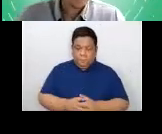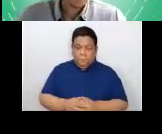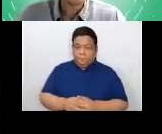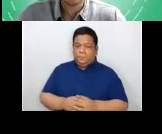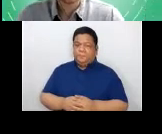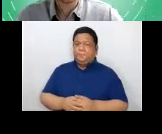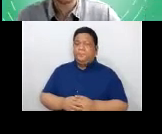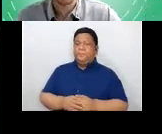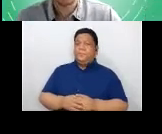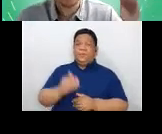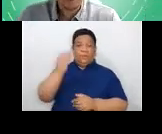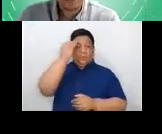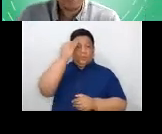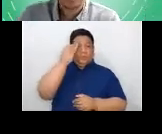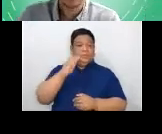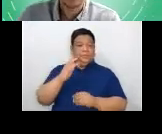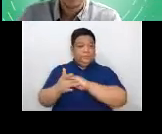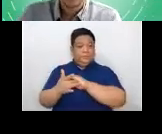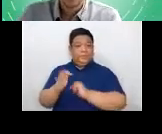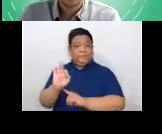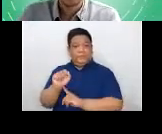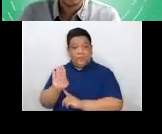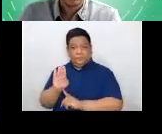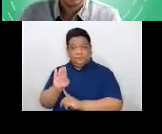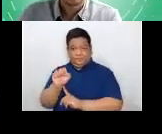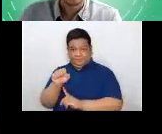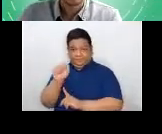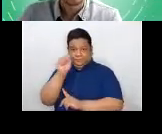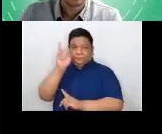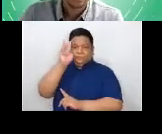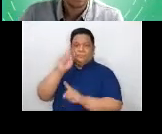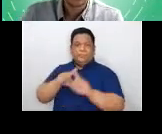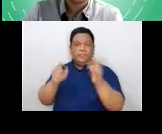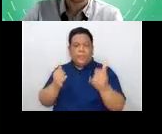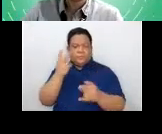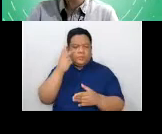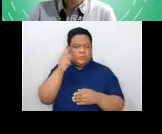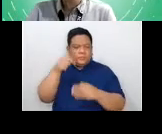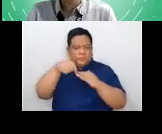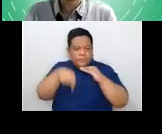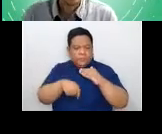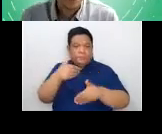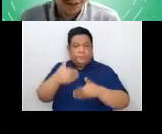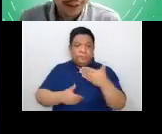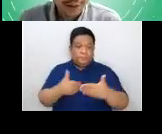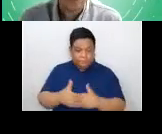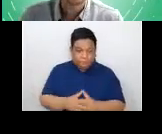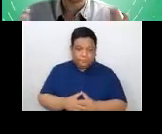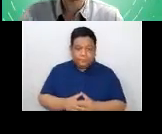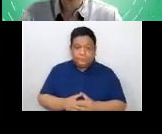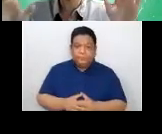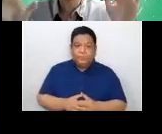concept, we know about digital fabrication, but we want to see now what is actually going on. Okay, so let's first start